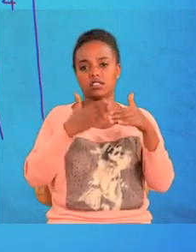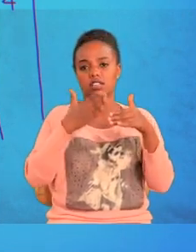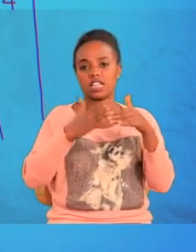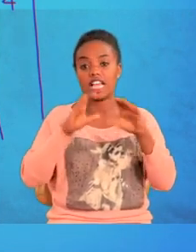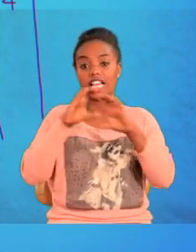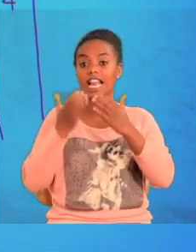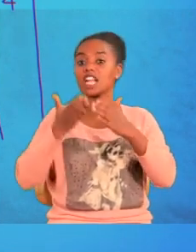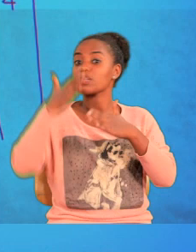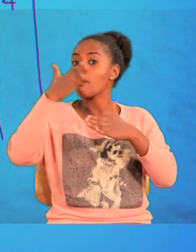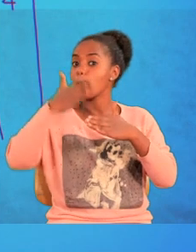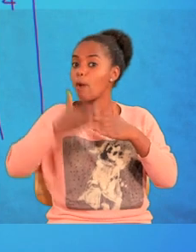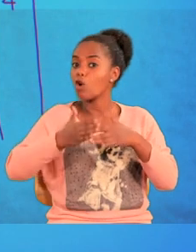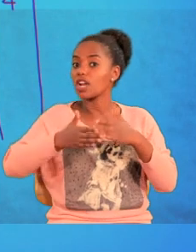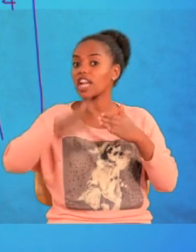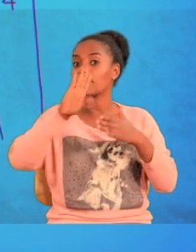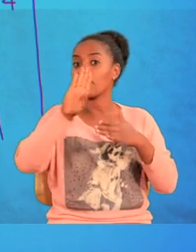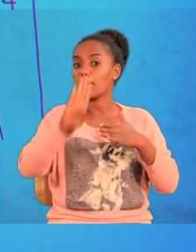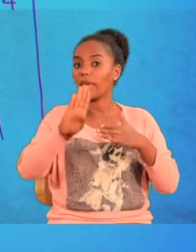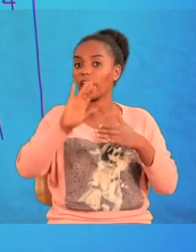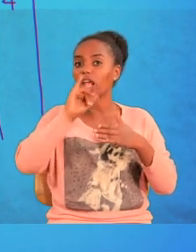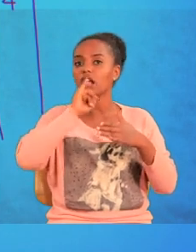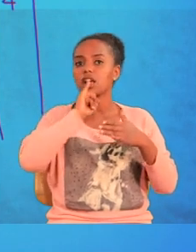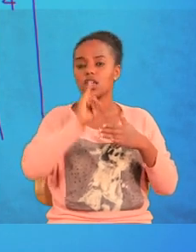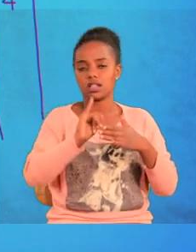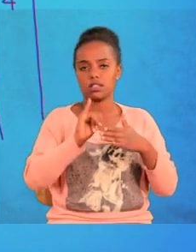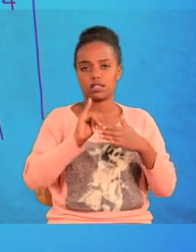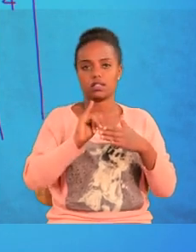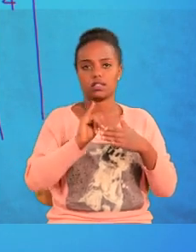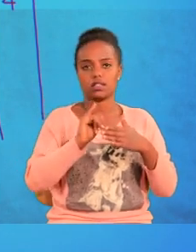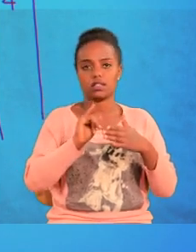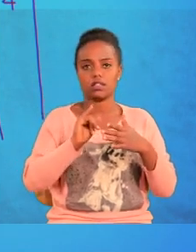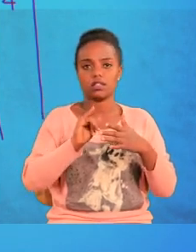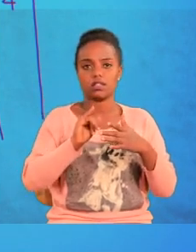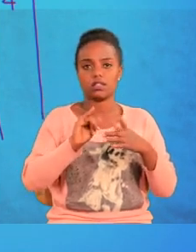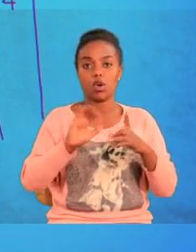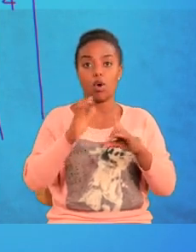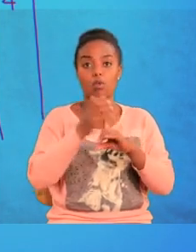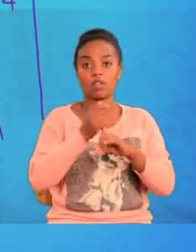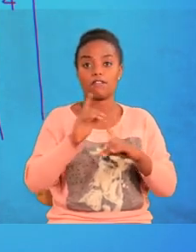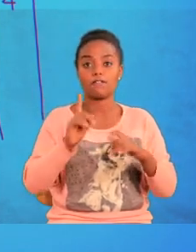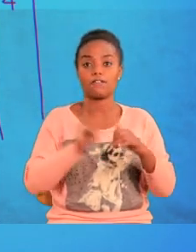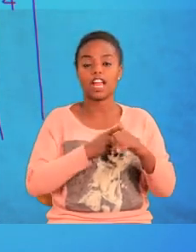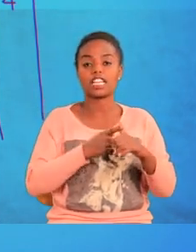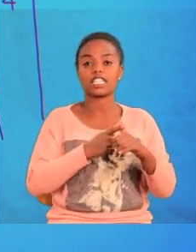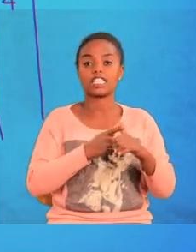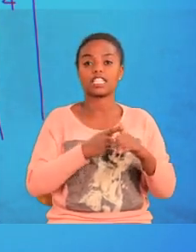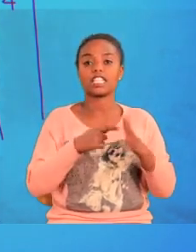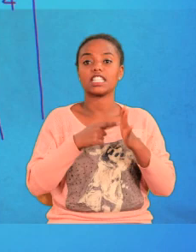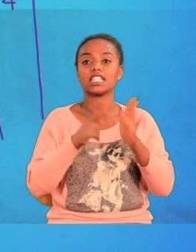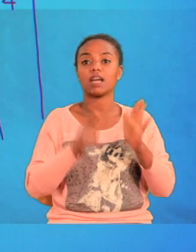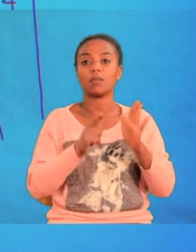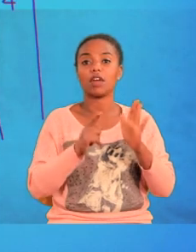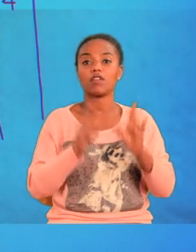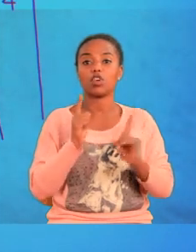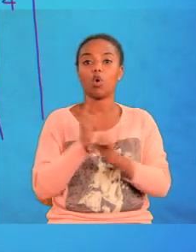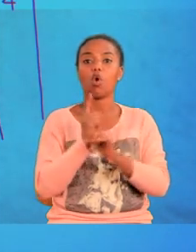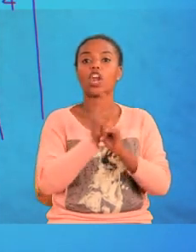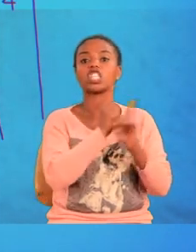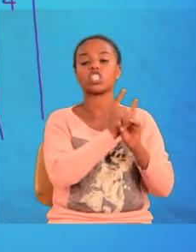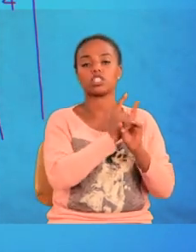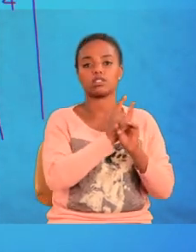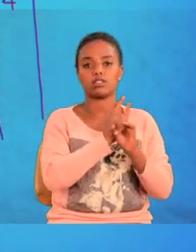The class boundary is obtained first by determining the correction